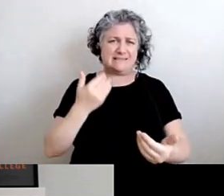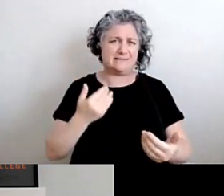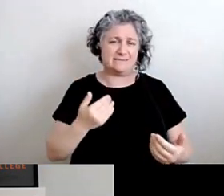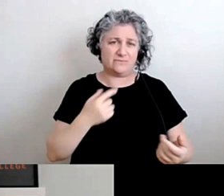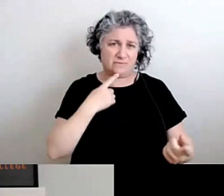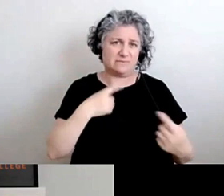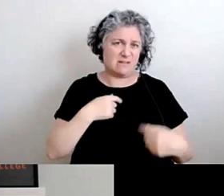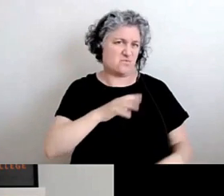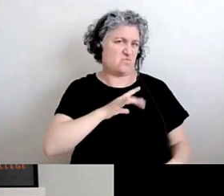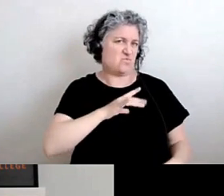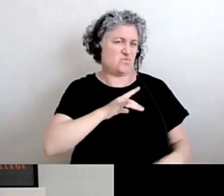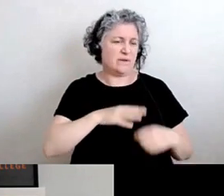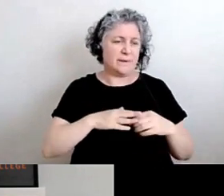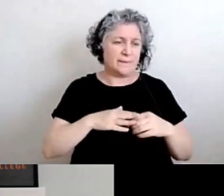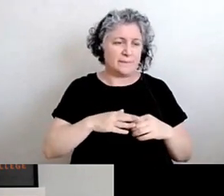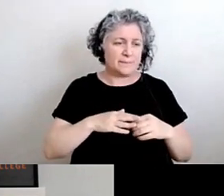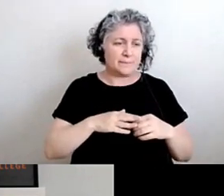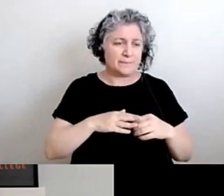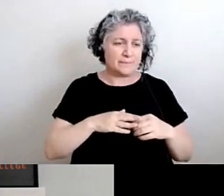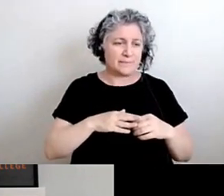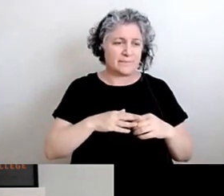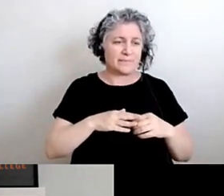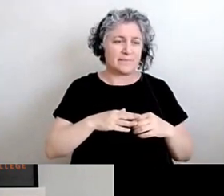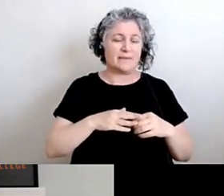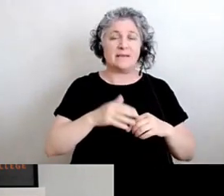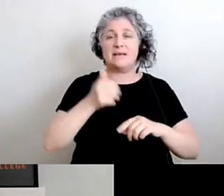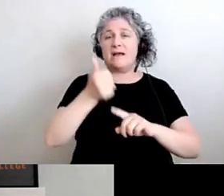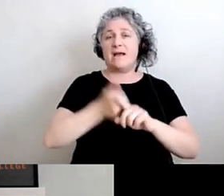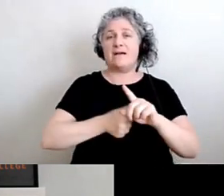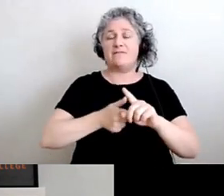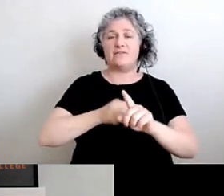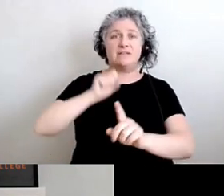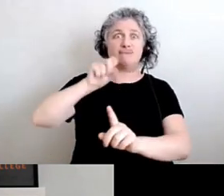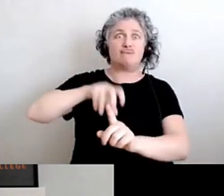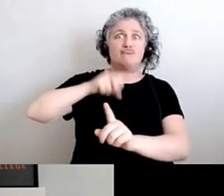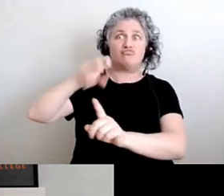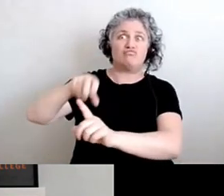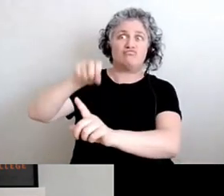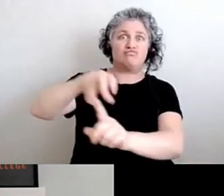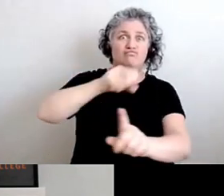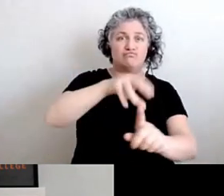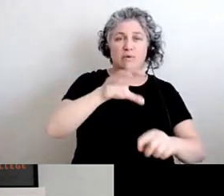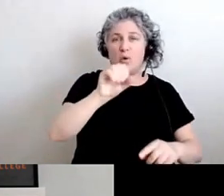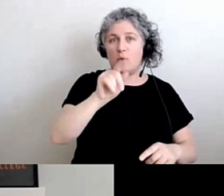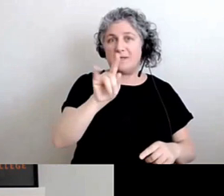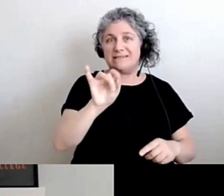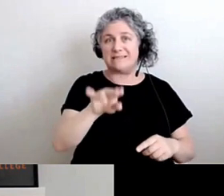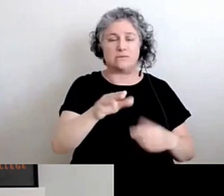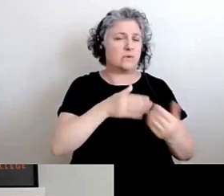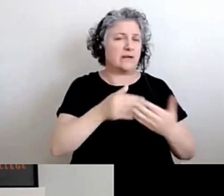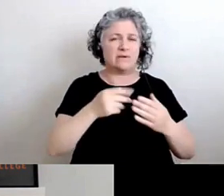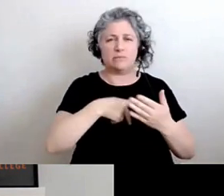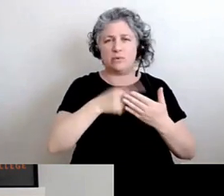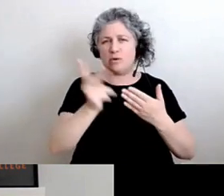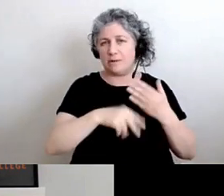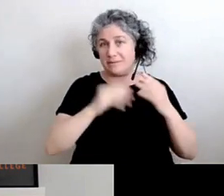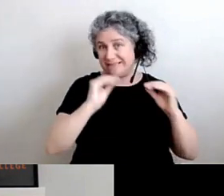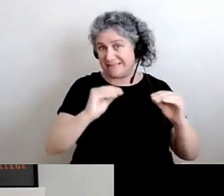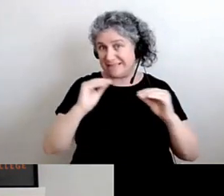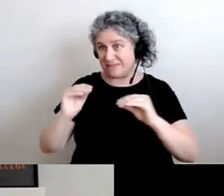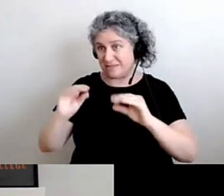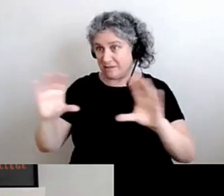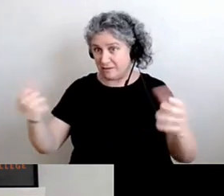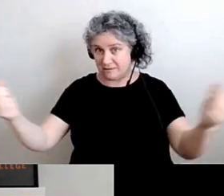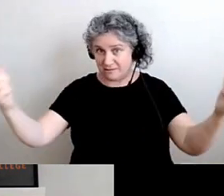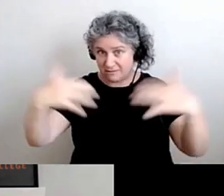Now, I do mention at the start of every orientation that I do in whatever program I'm teaching, that it is voluntary